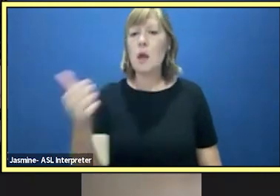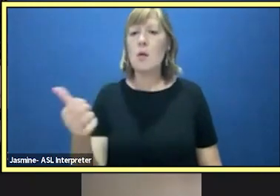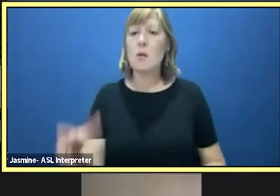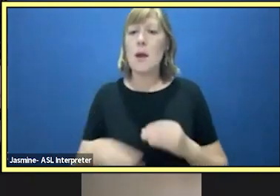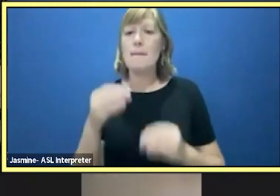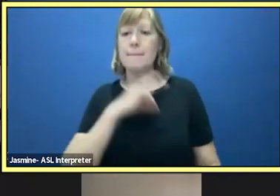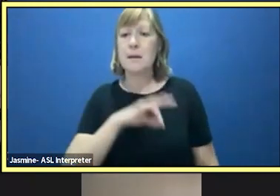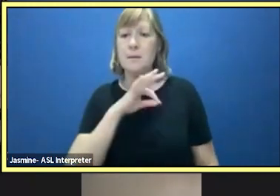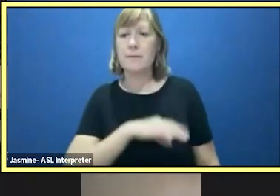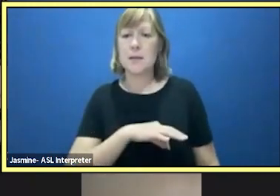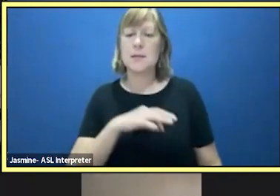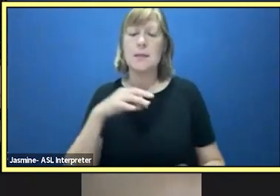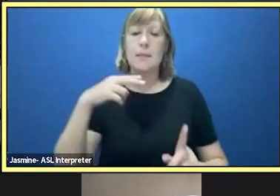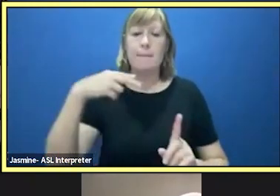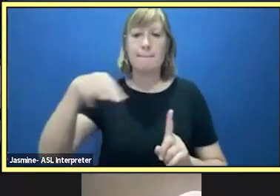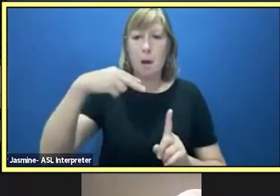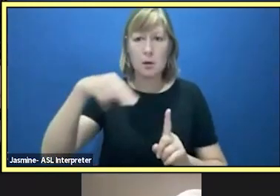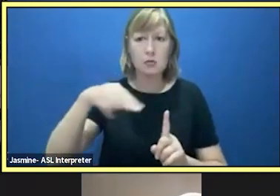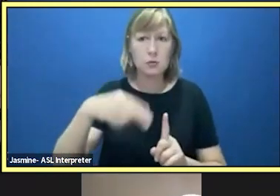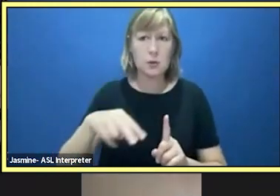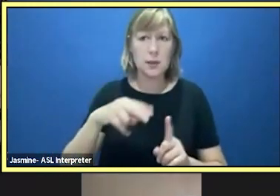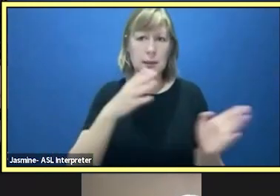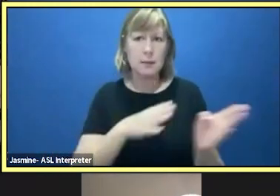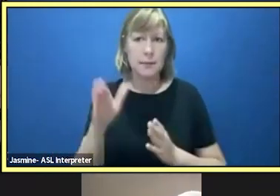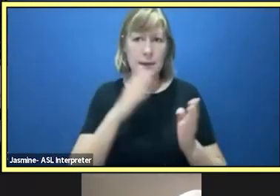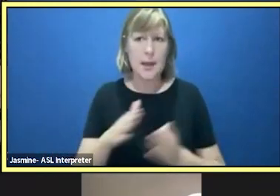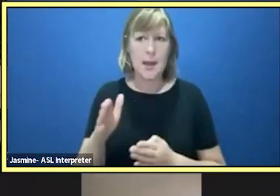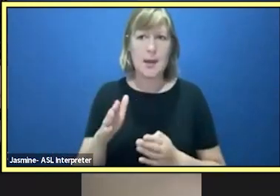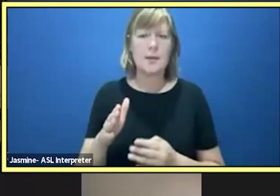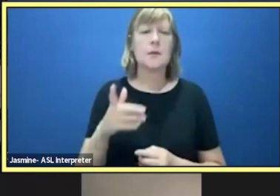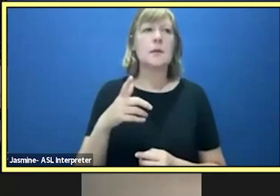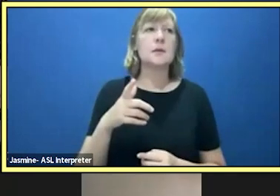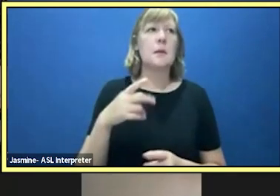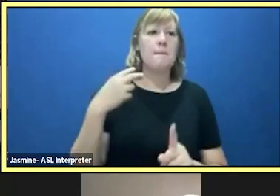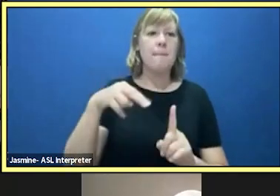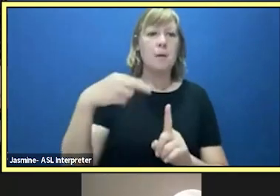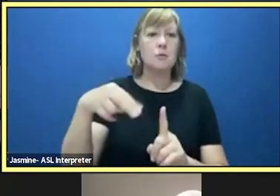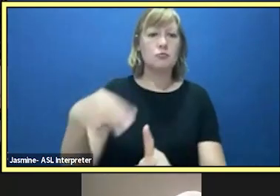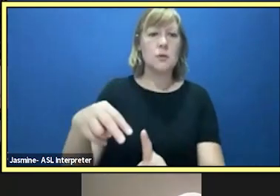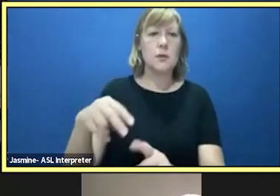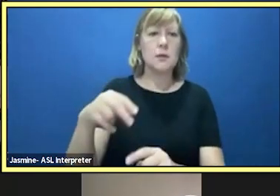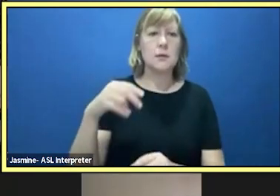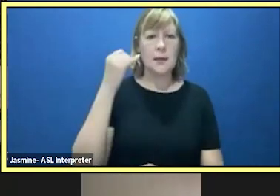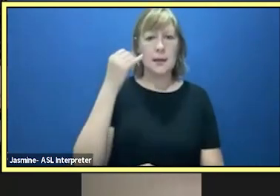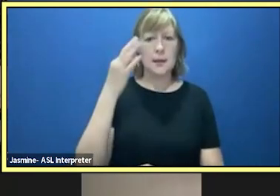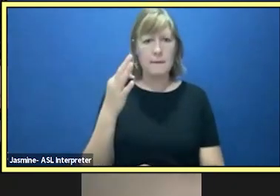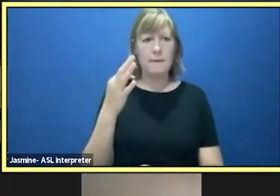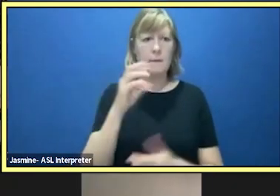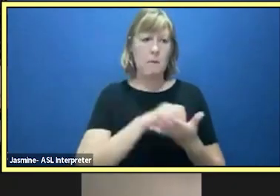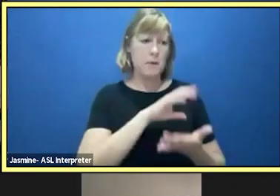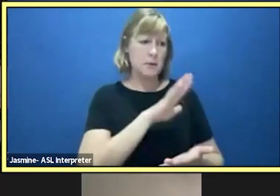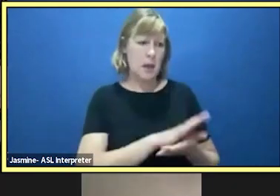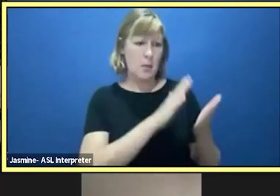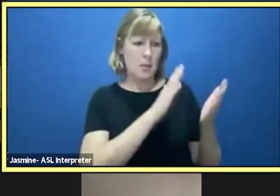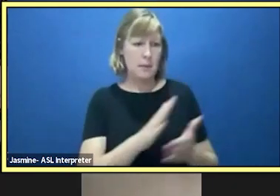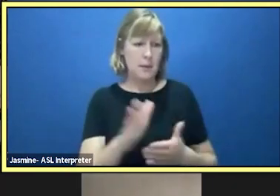that people are along the way getting what they said that they wanted and needed in that plan.